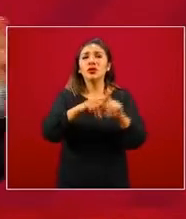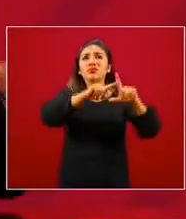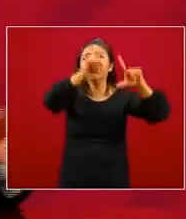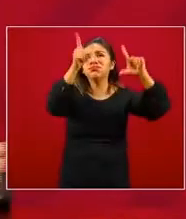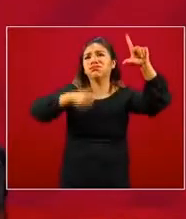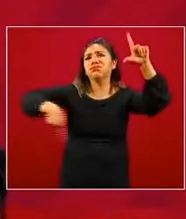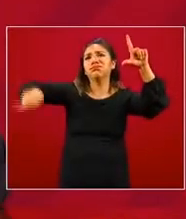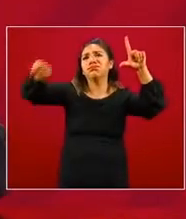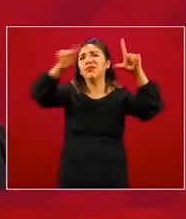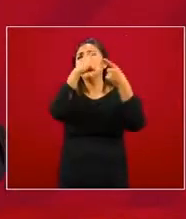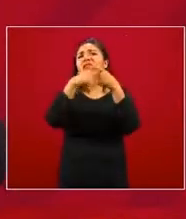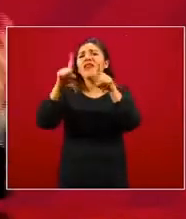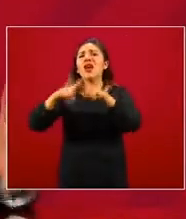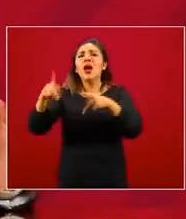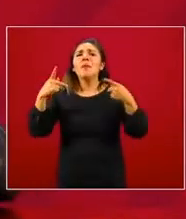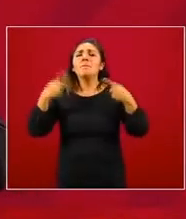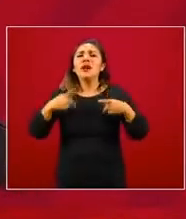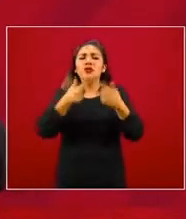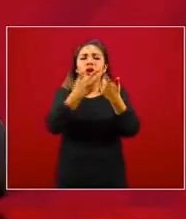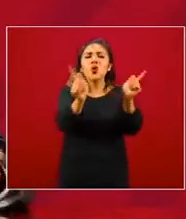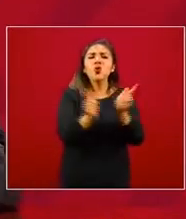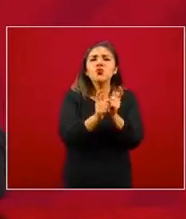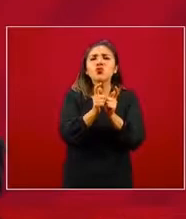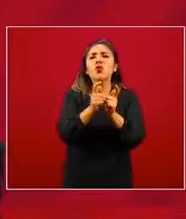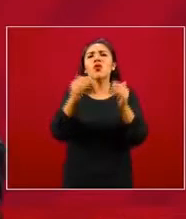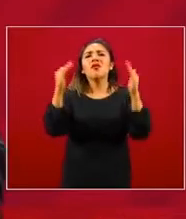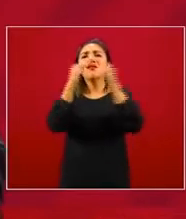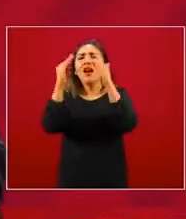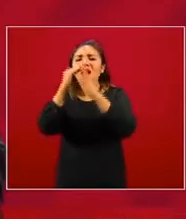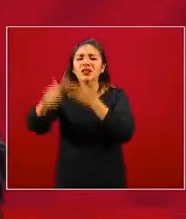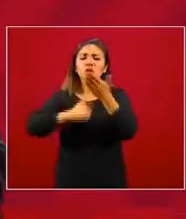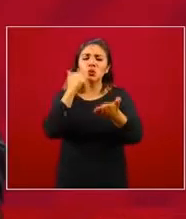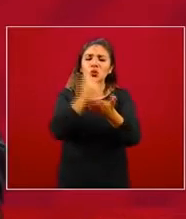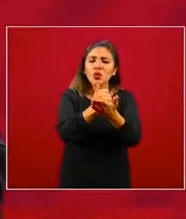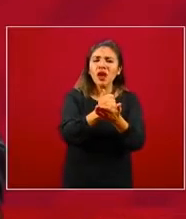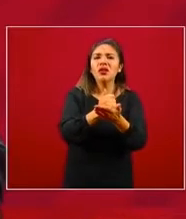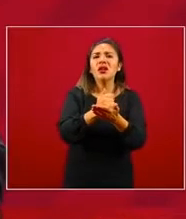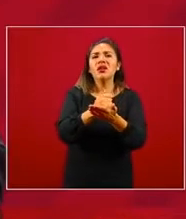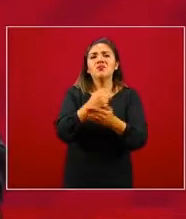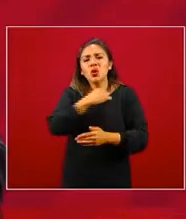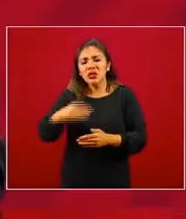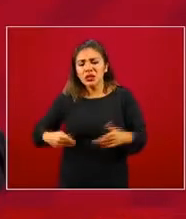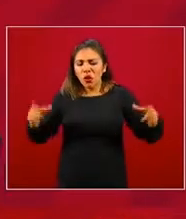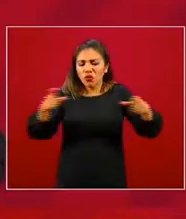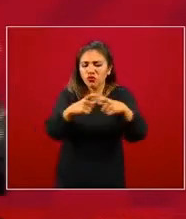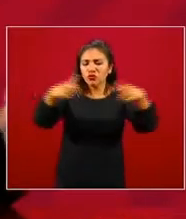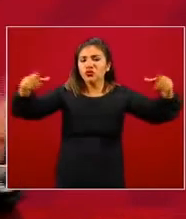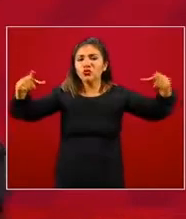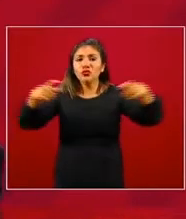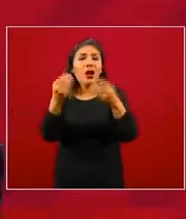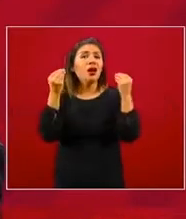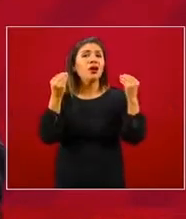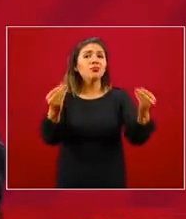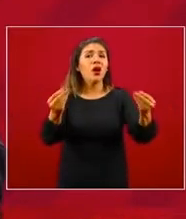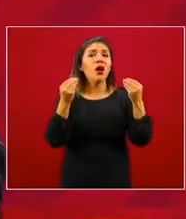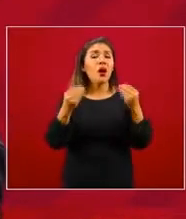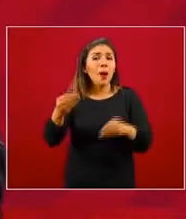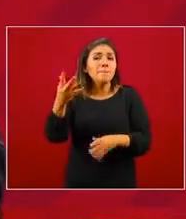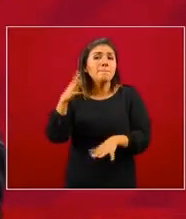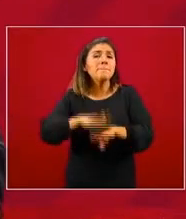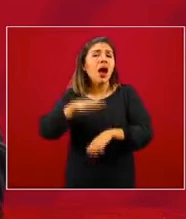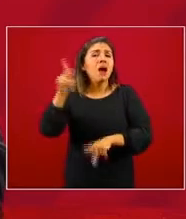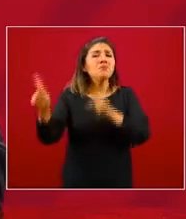of kilometers squared, with all kinds of different settlements, metropolises, small and medium